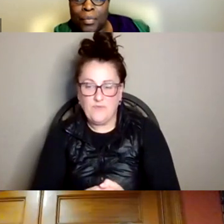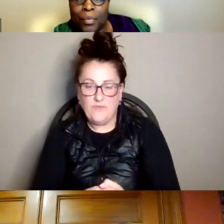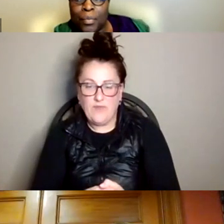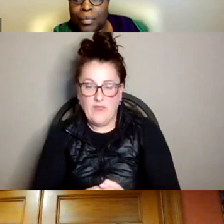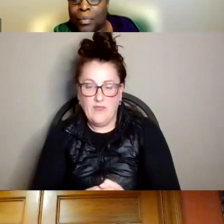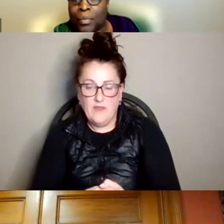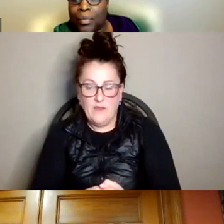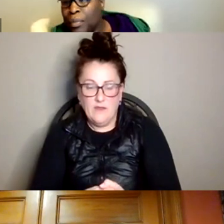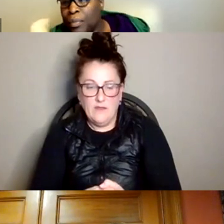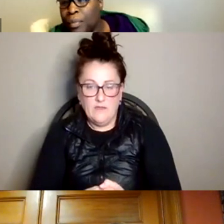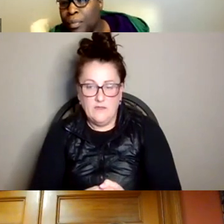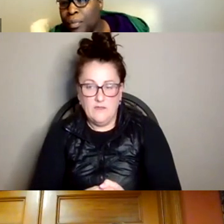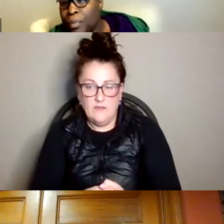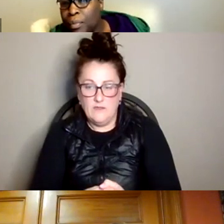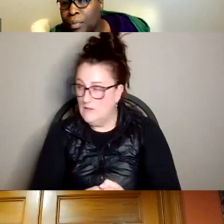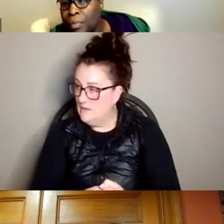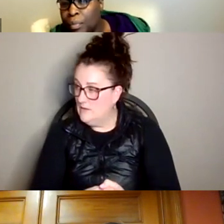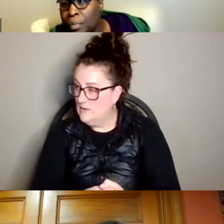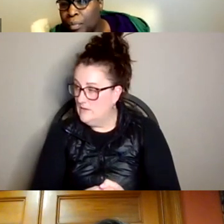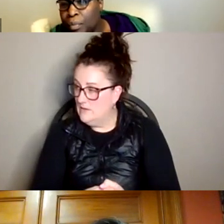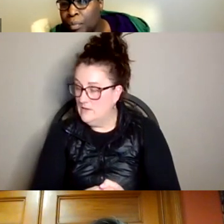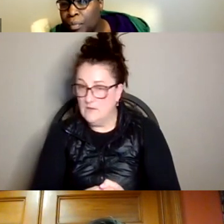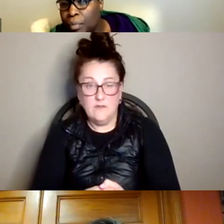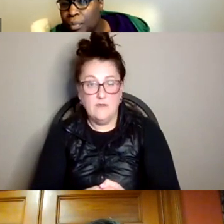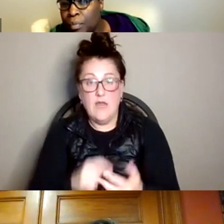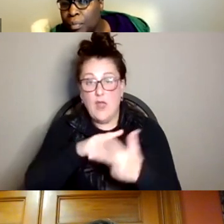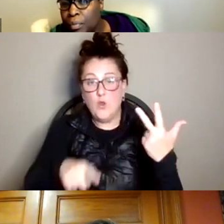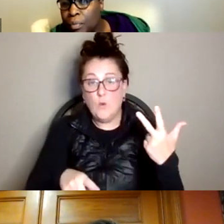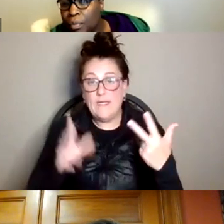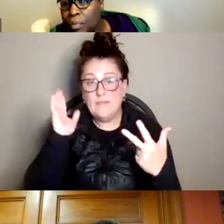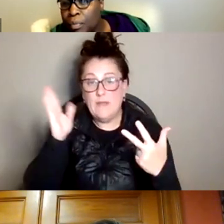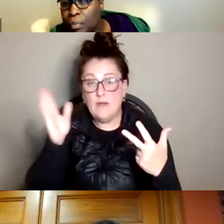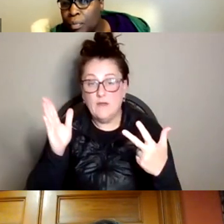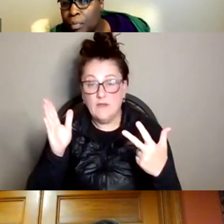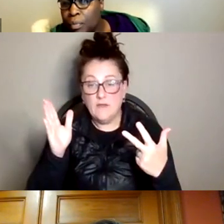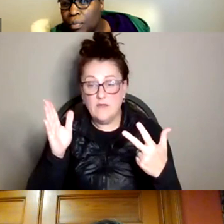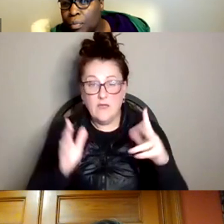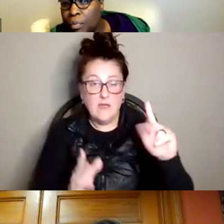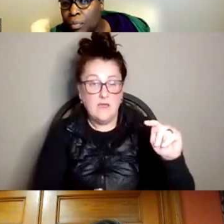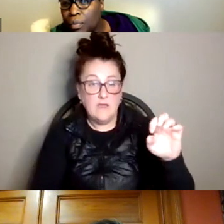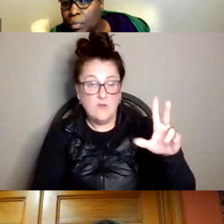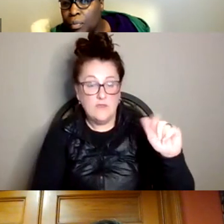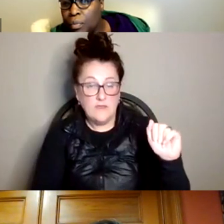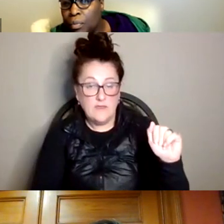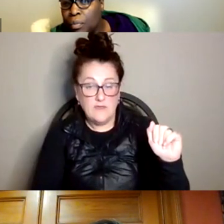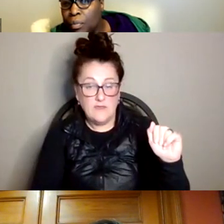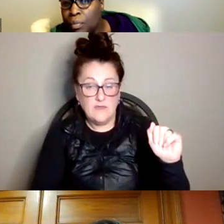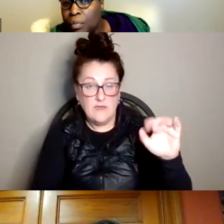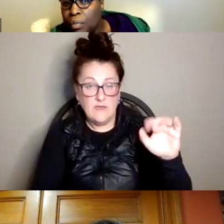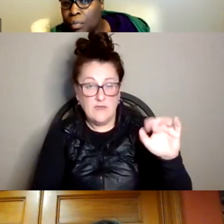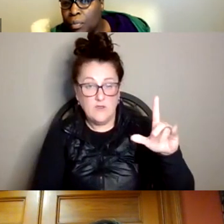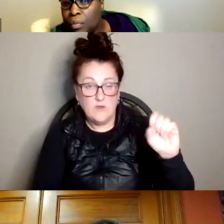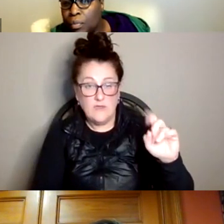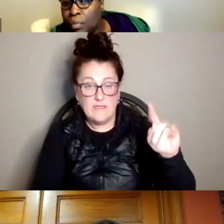Thank you. Our next three speakers will be Teresa Albert de Jesus,